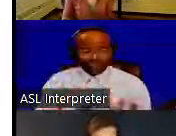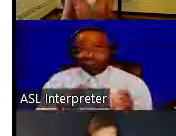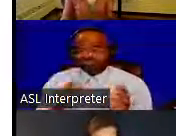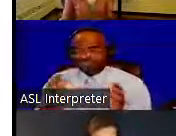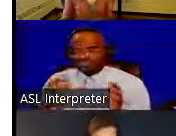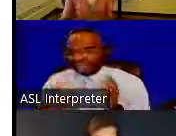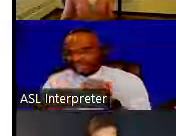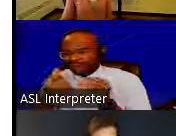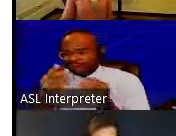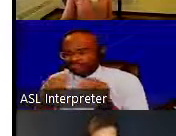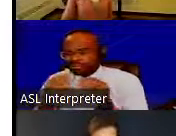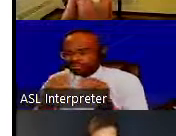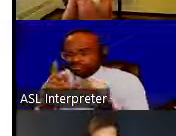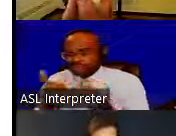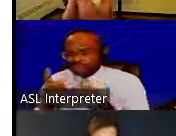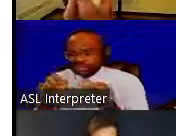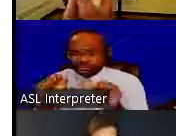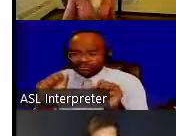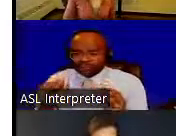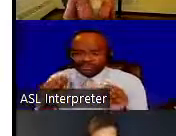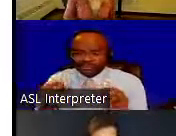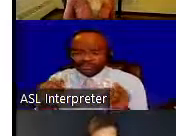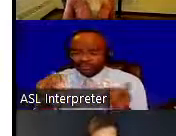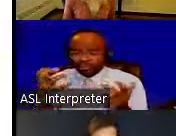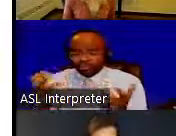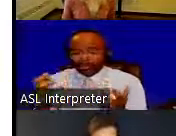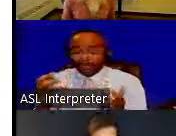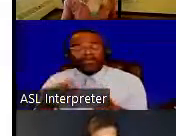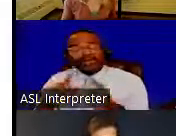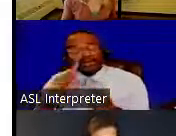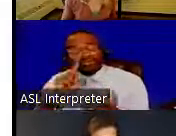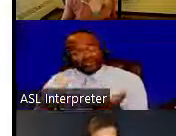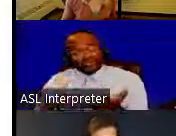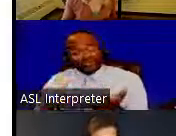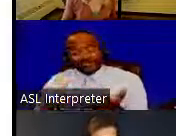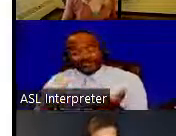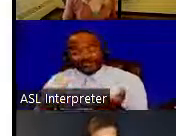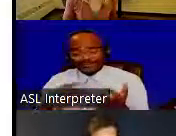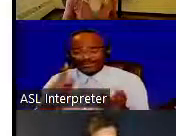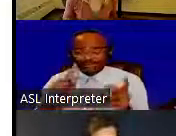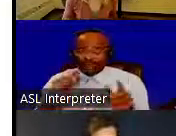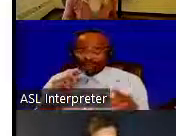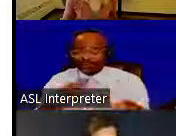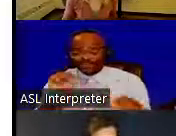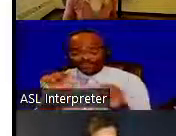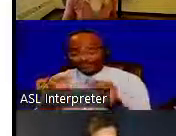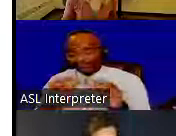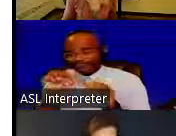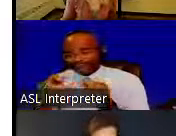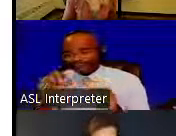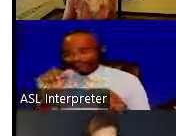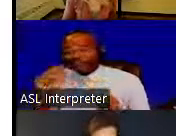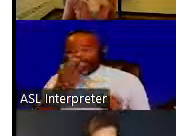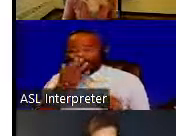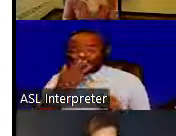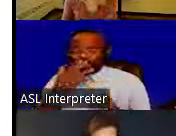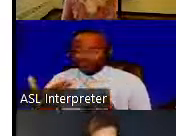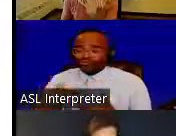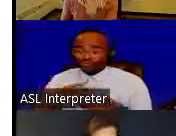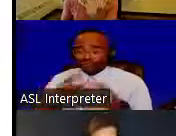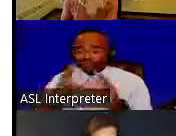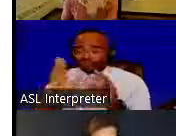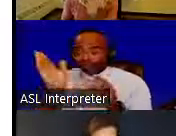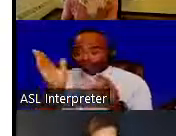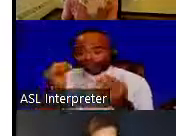extra minutes if folks want to, but also realize, folks may need to drop off. And so thank you again for joining. We will